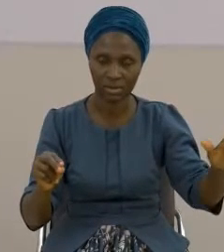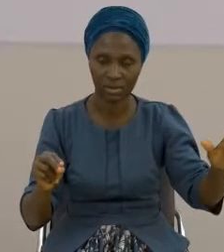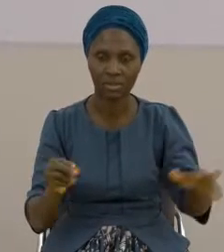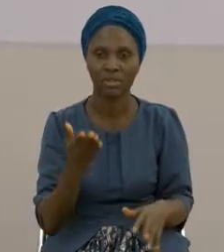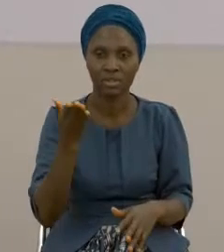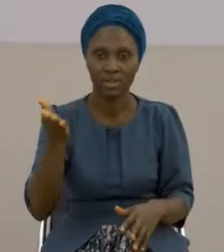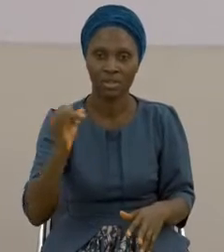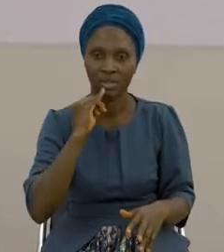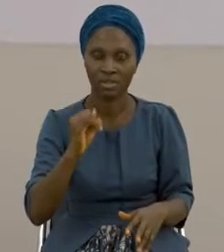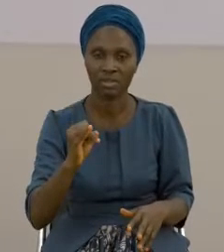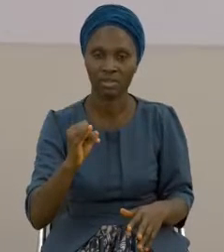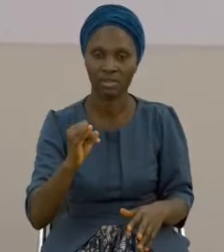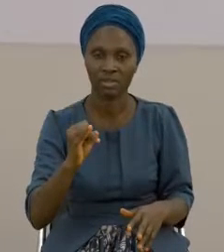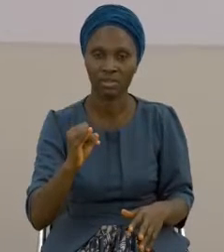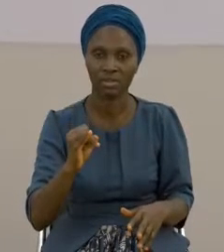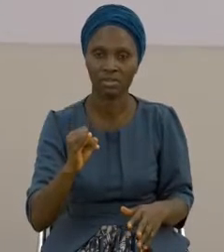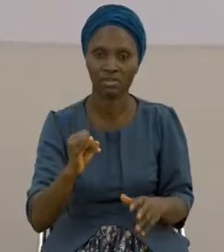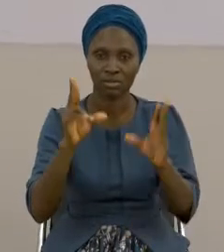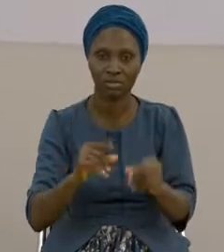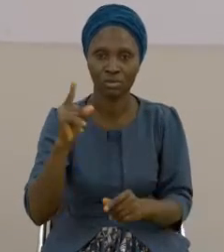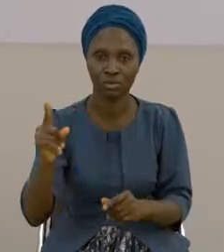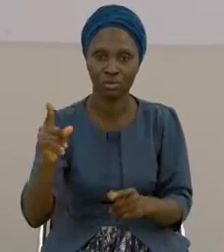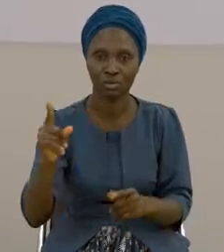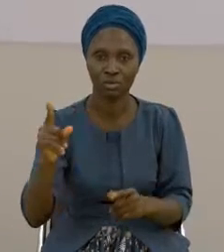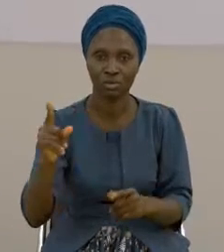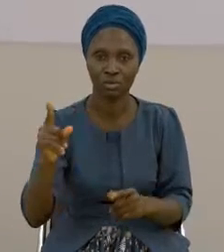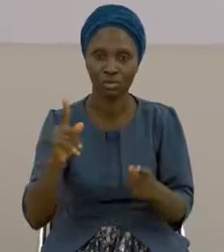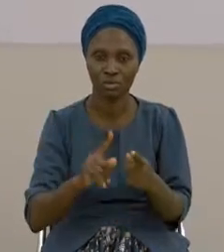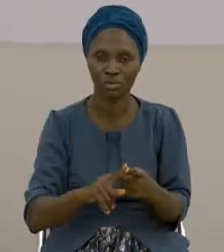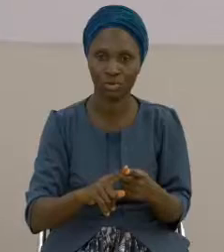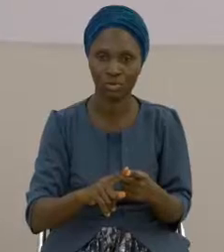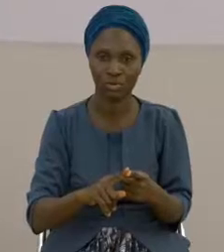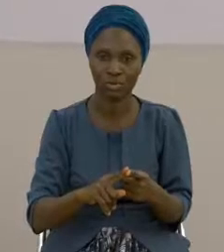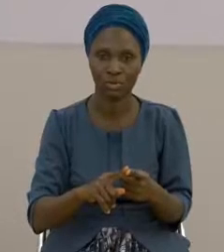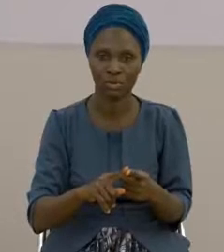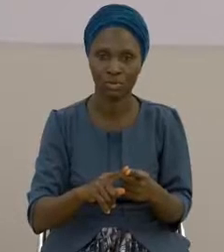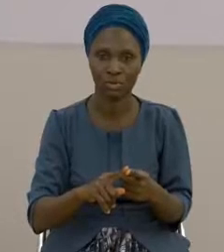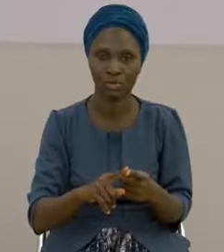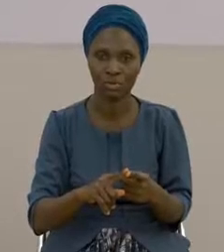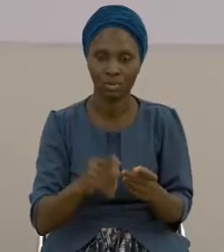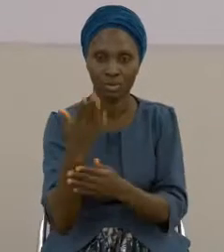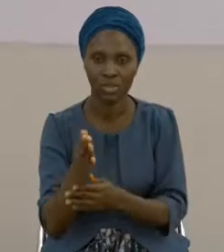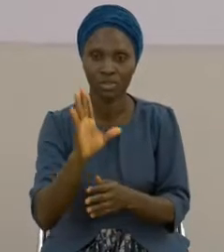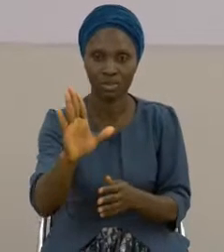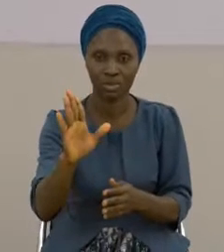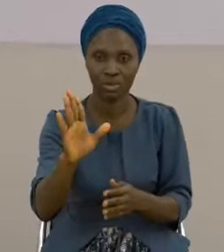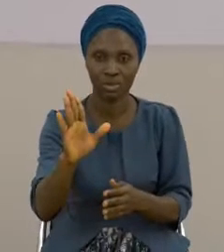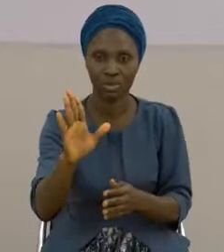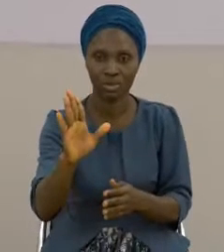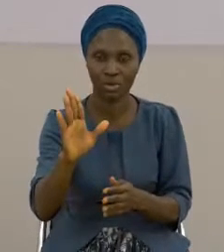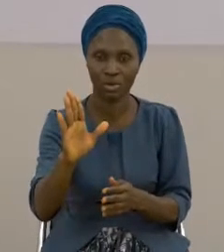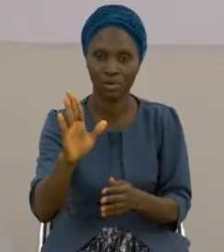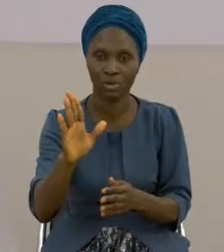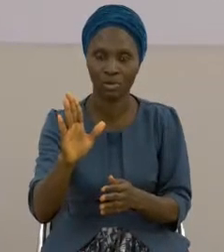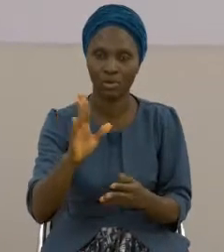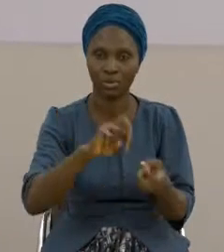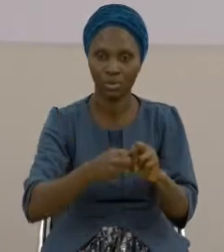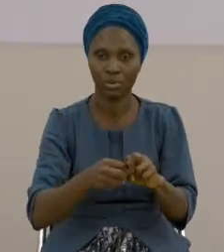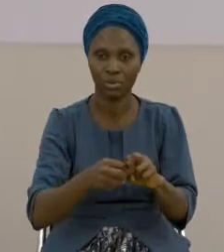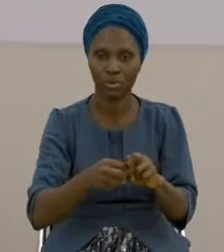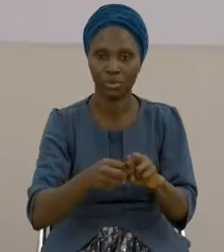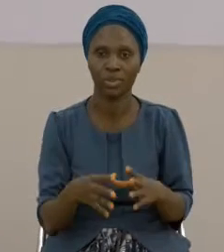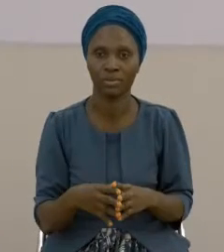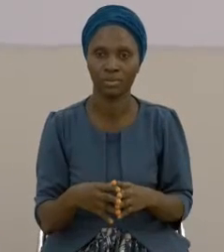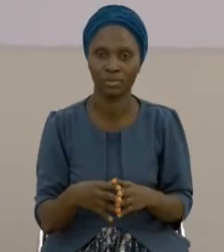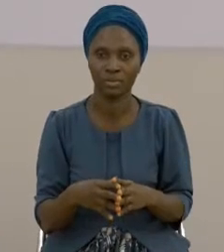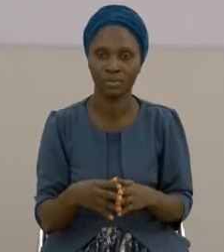cause. Before Christ came, Abraham had died by this time. Moses had died by